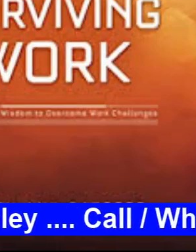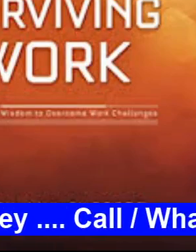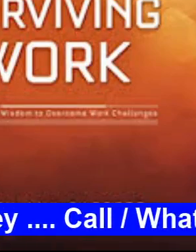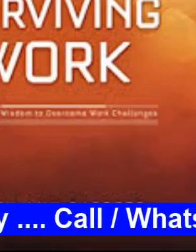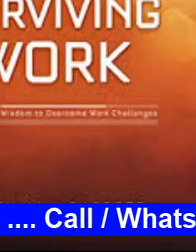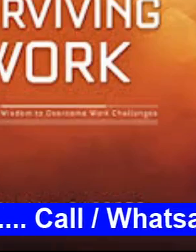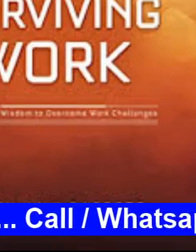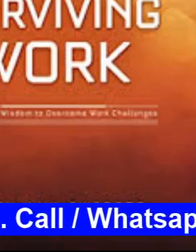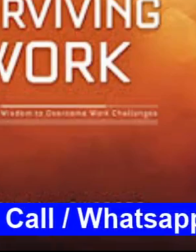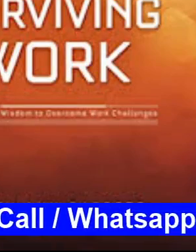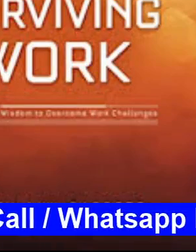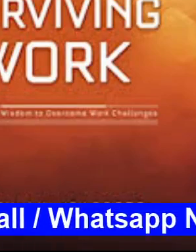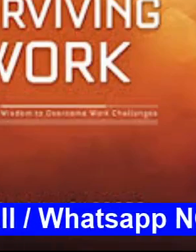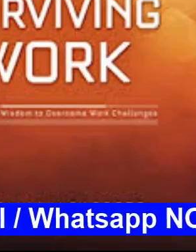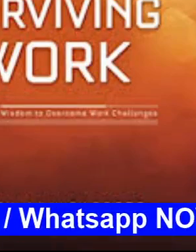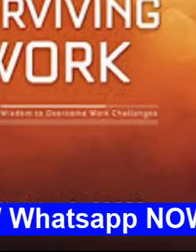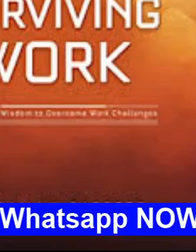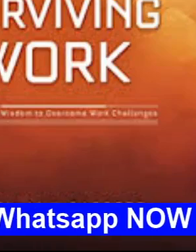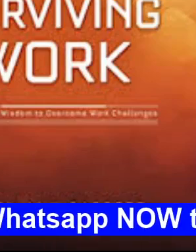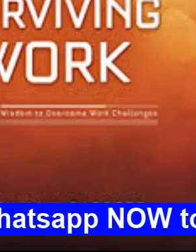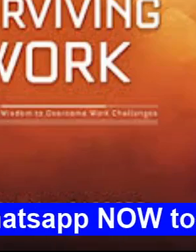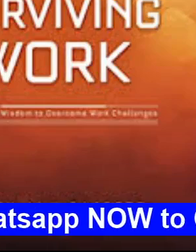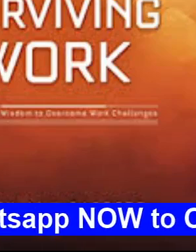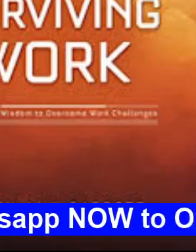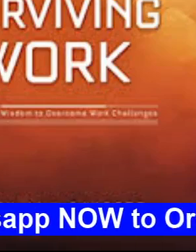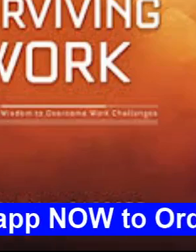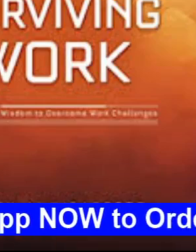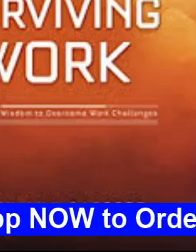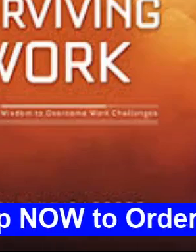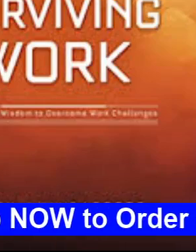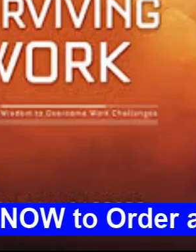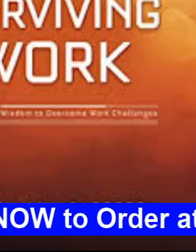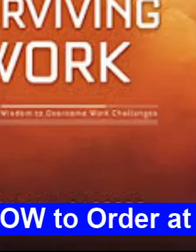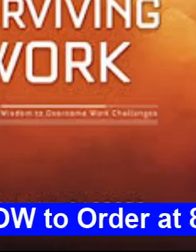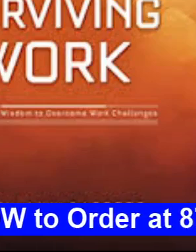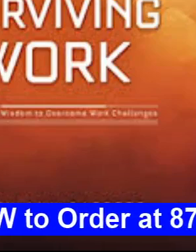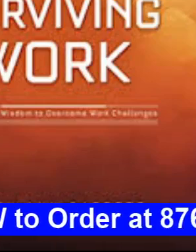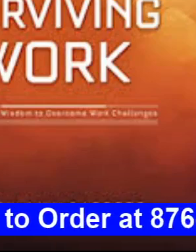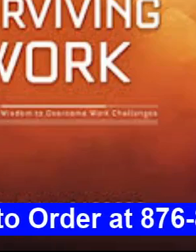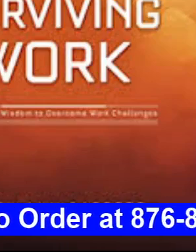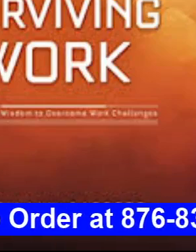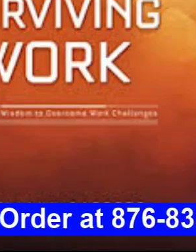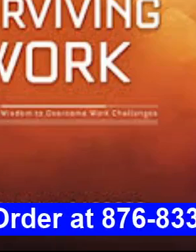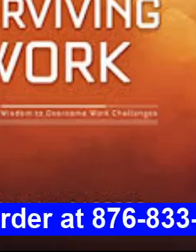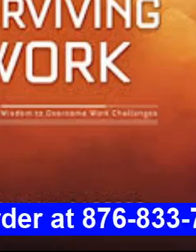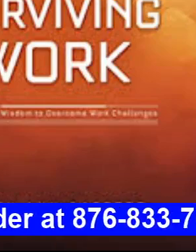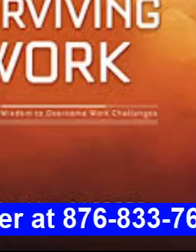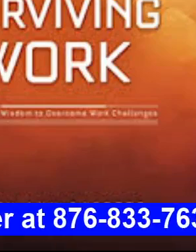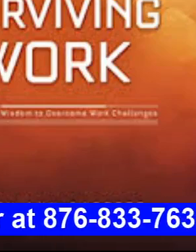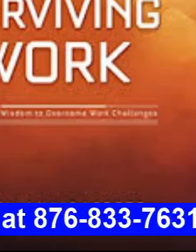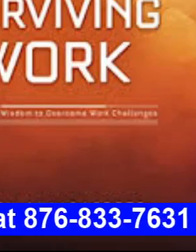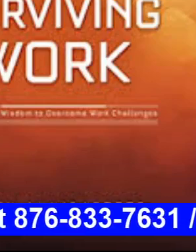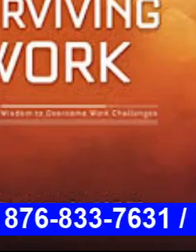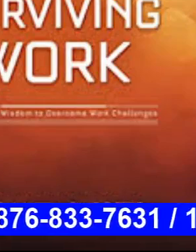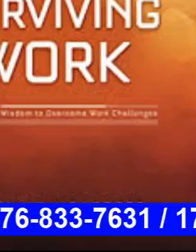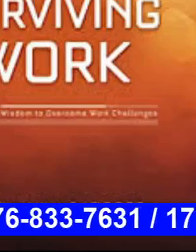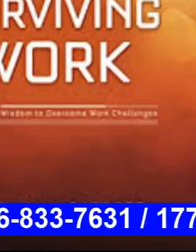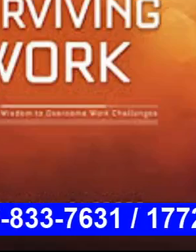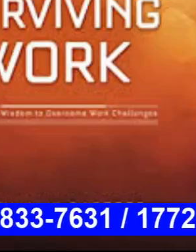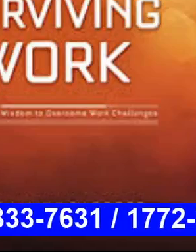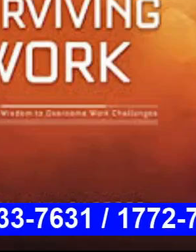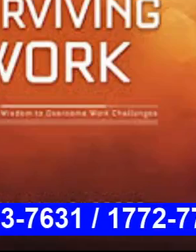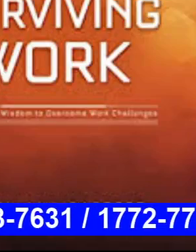However, it is on Amazon and you can get it there. It is entitled